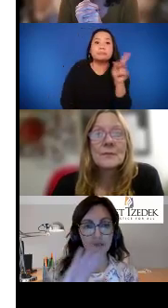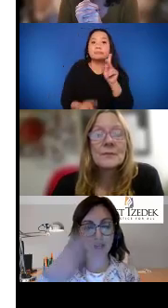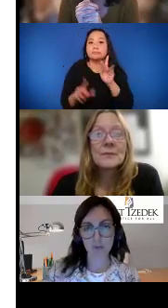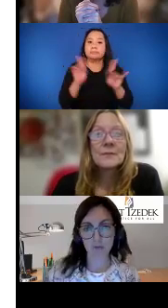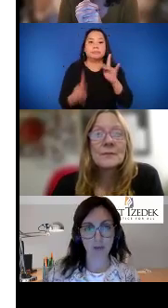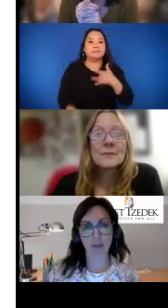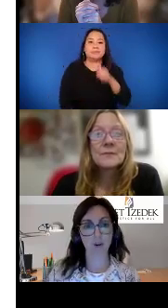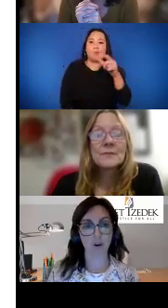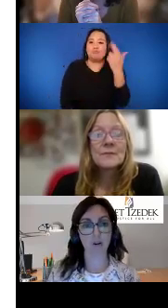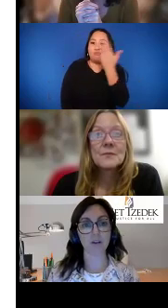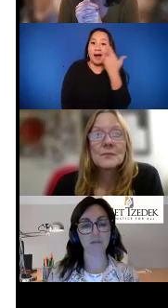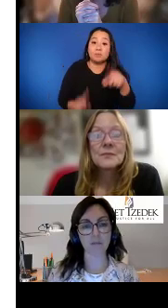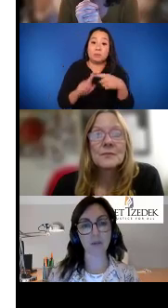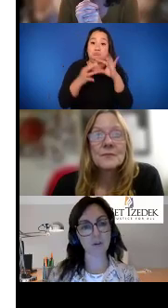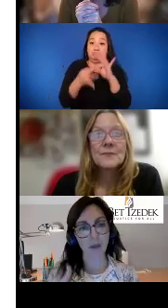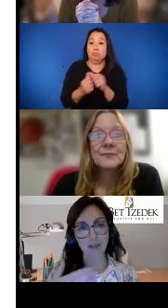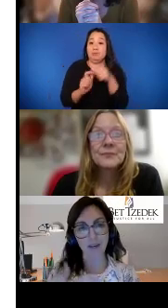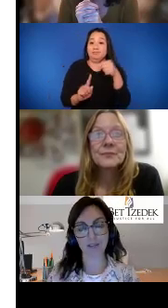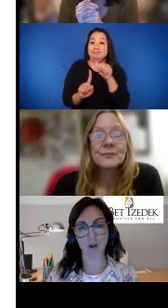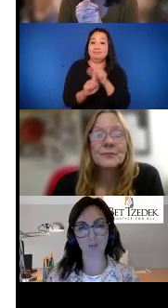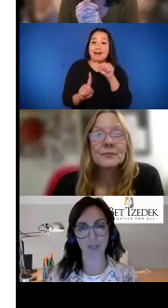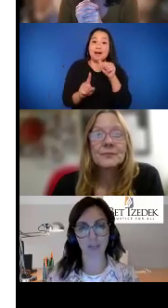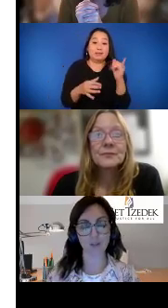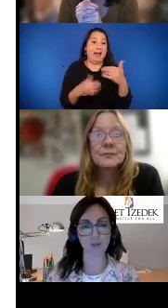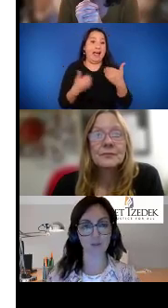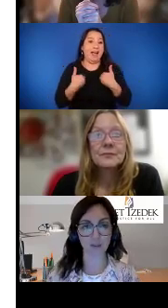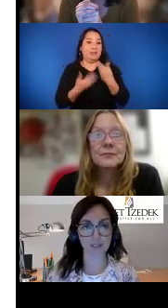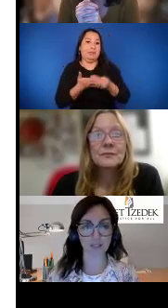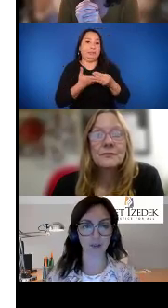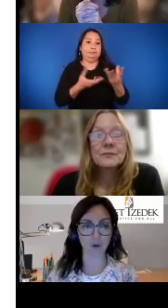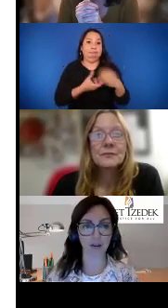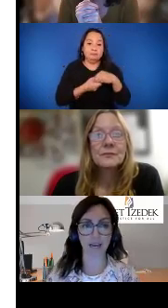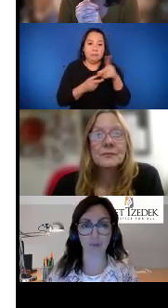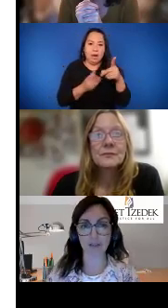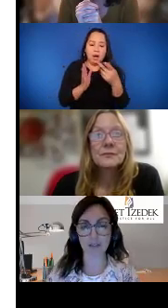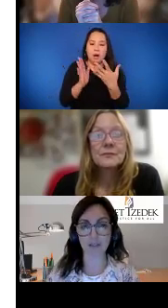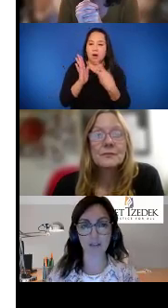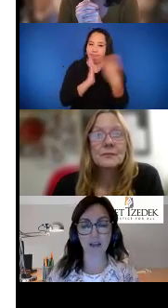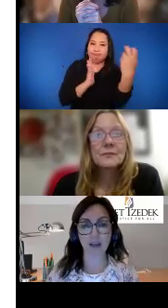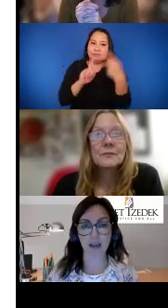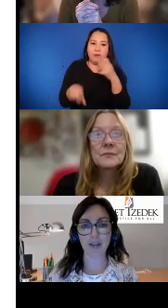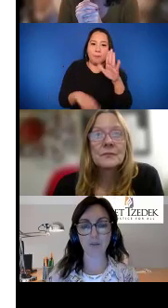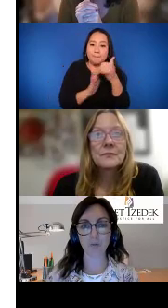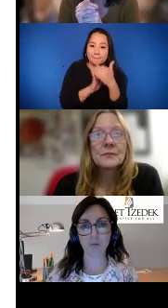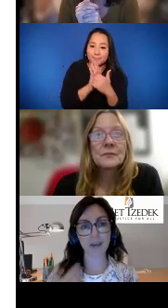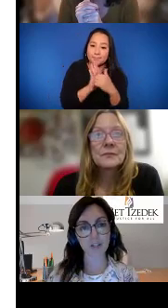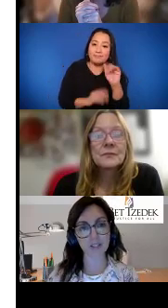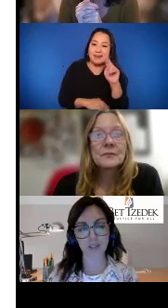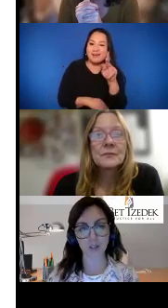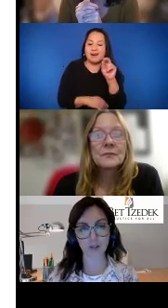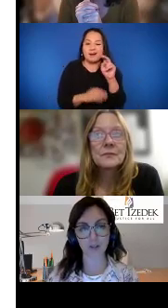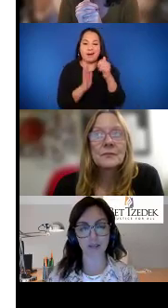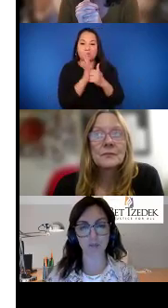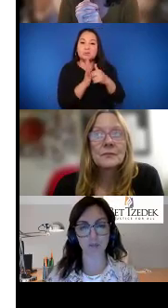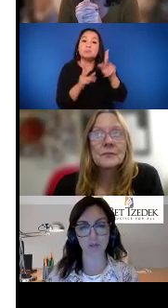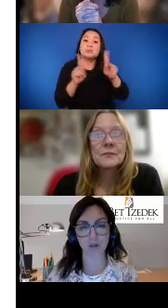the scammer may be gone, but your bank has an obligation to investigate what happened. And we actually see a